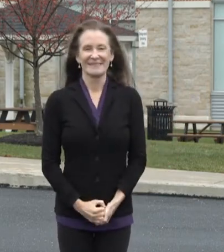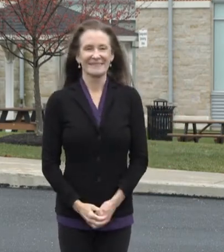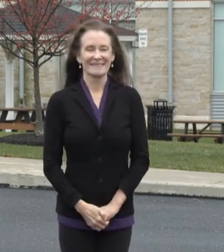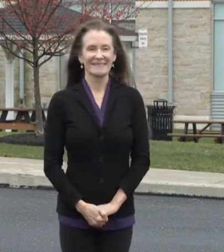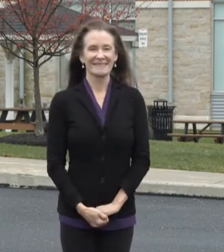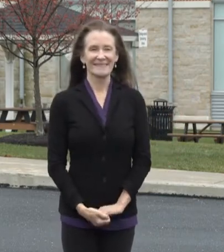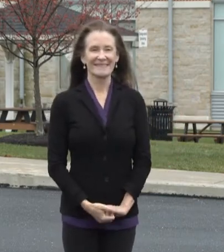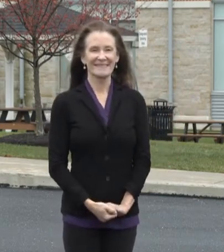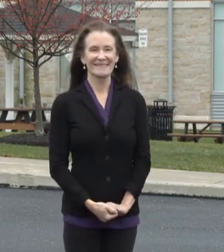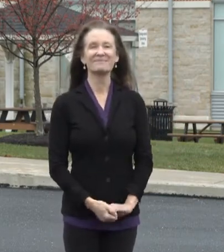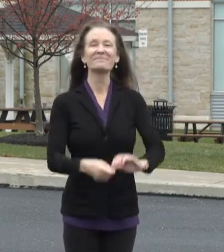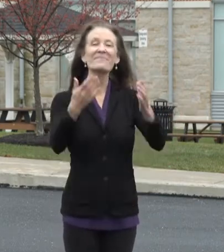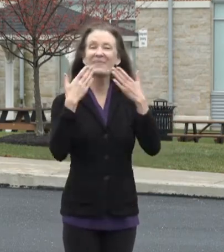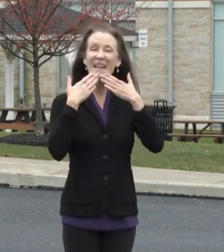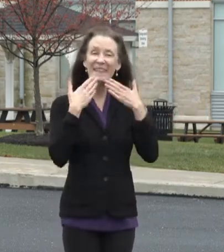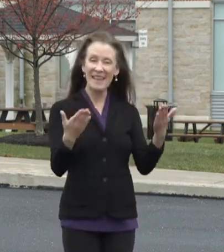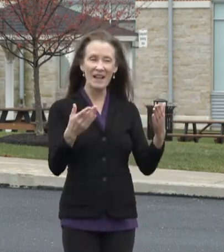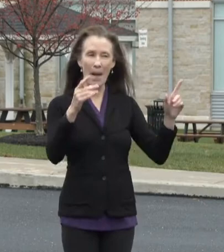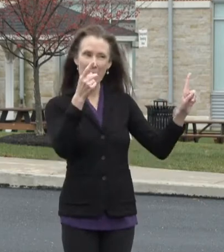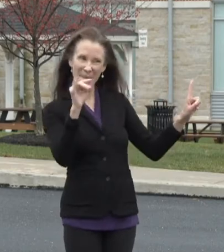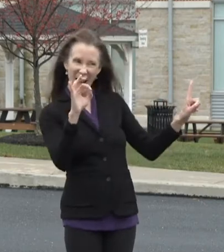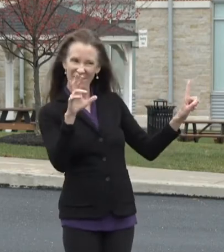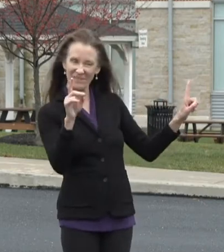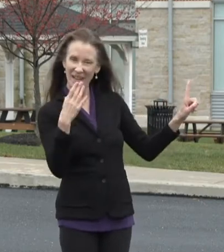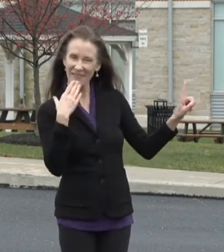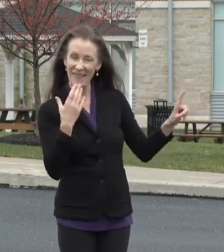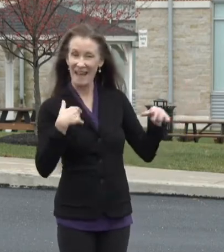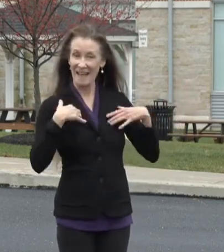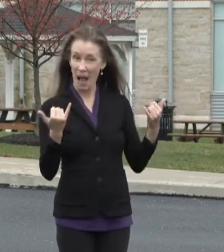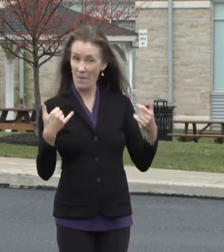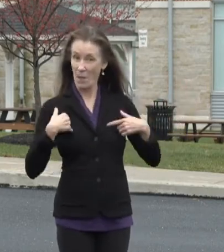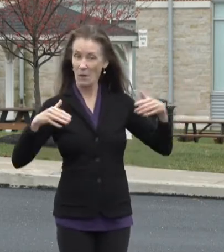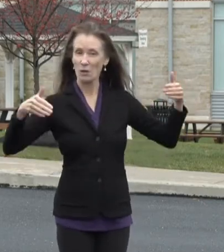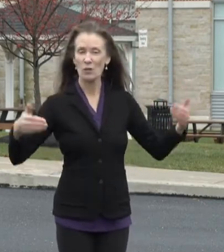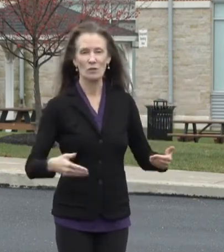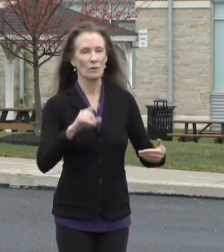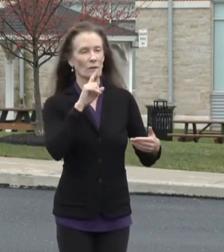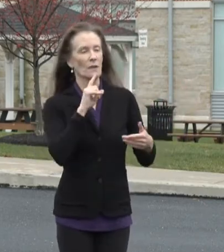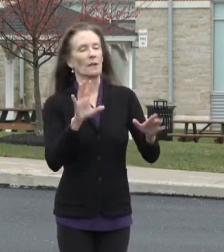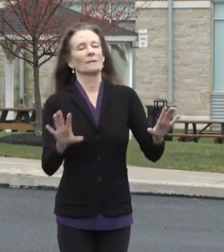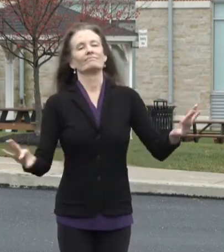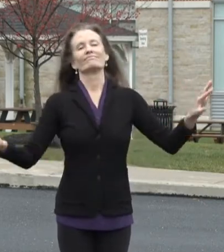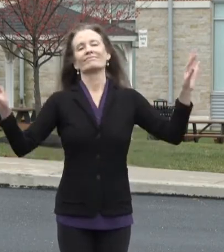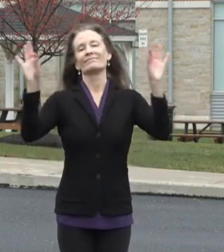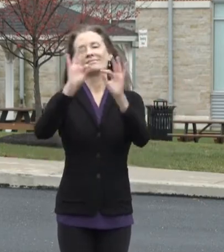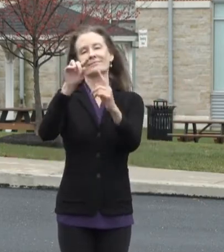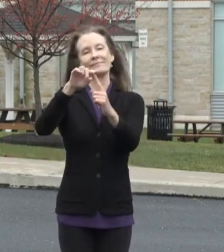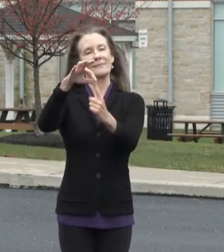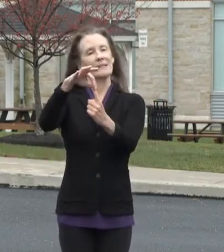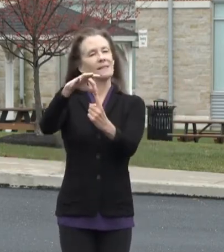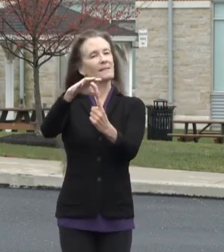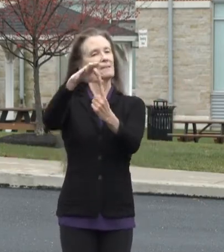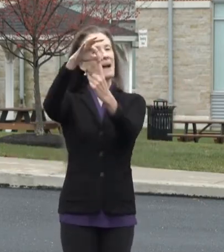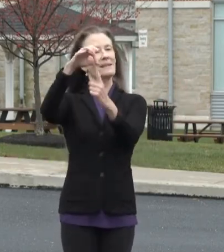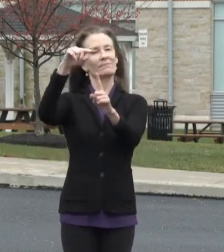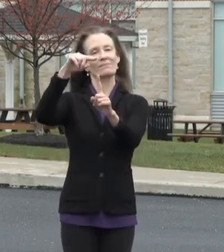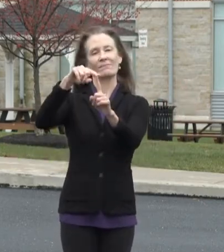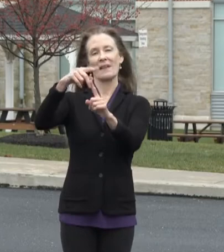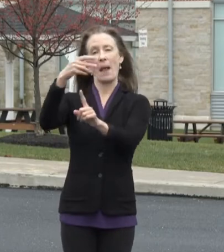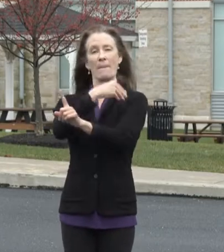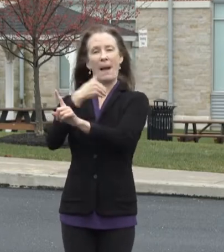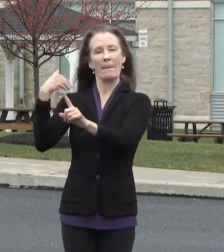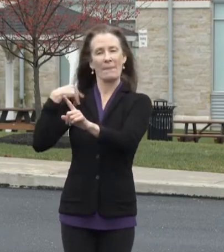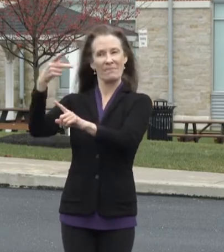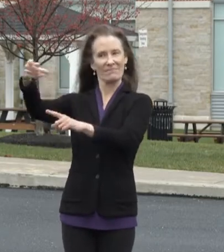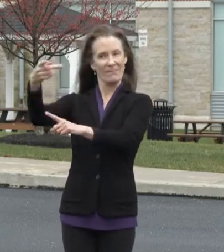Thank you, Director Padfield. So now I'd like to introduce someone very special who is a member of the Pennsylvania National Guard and has